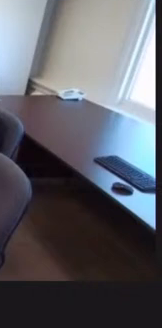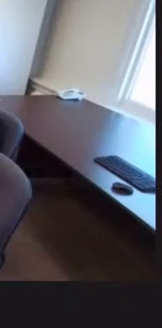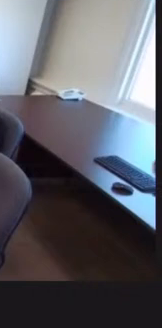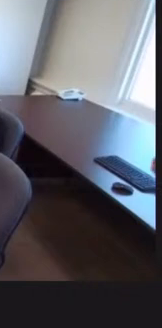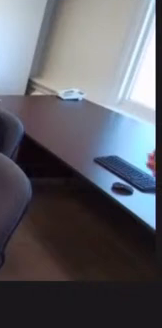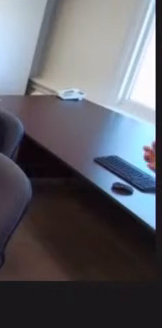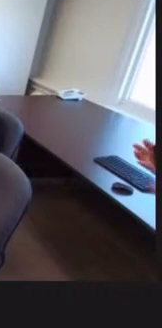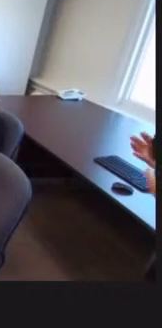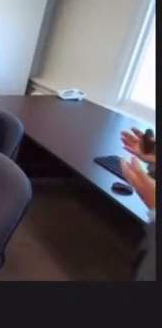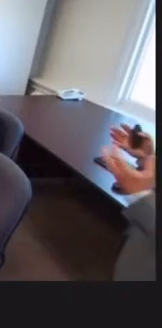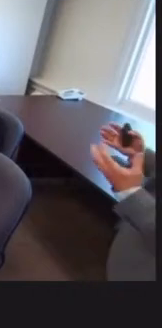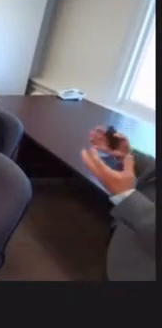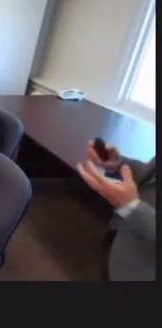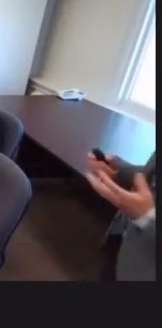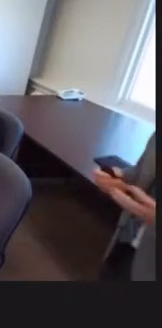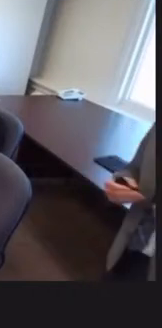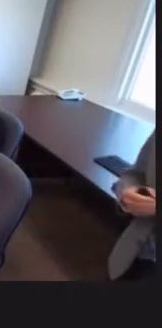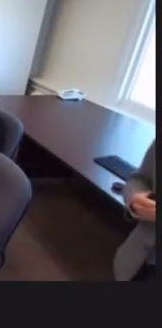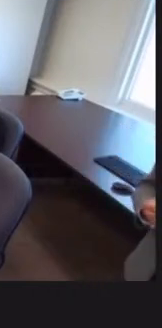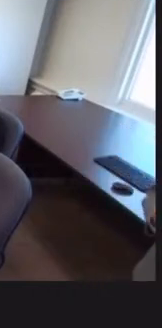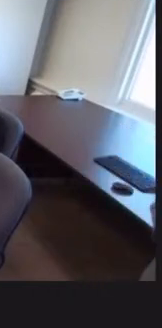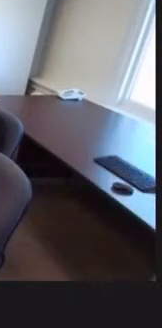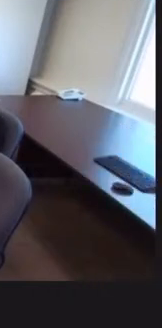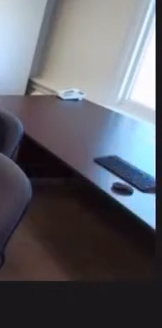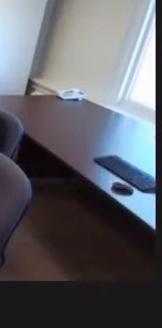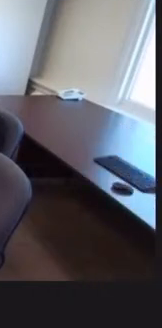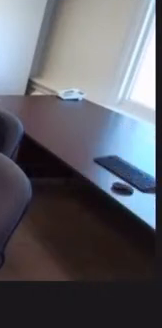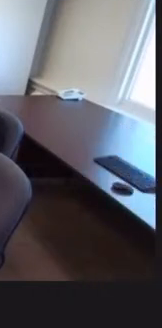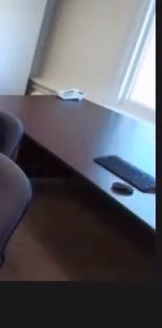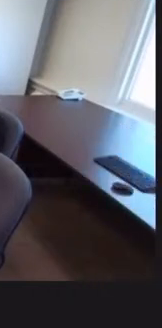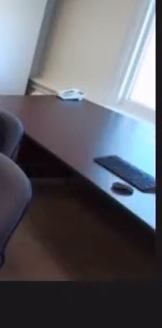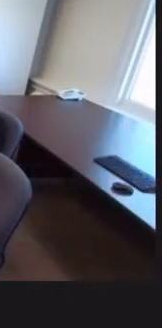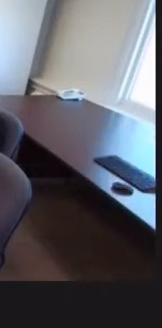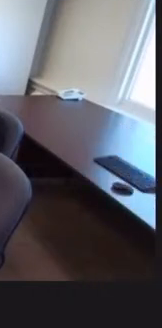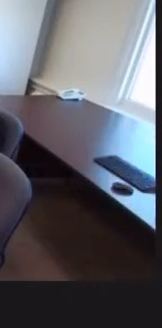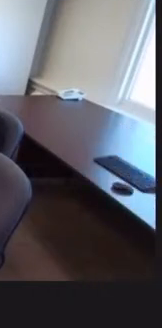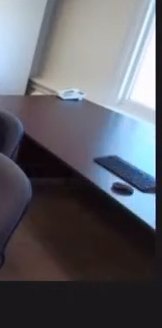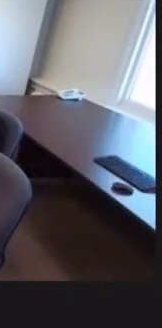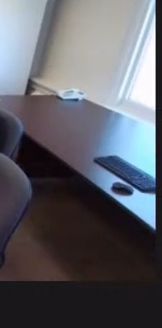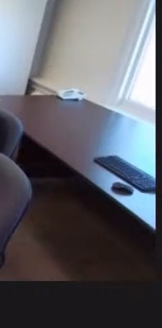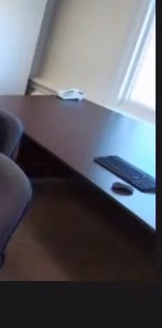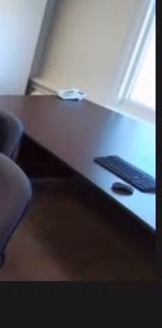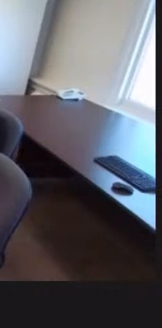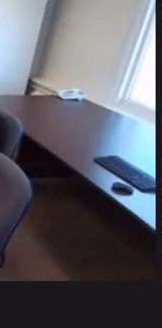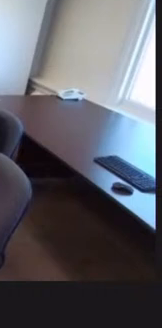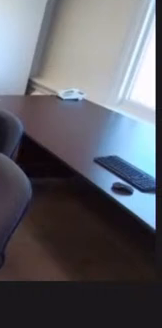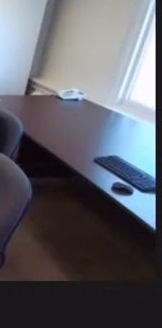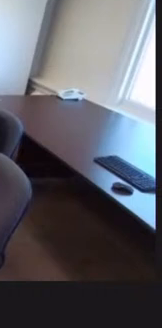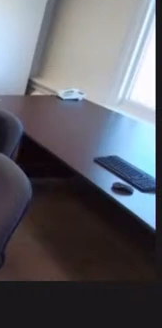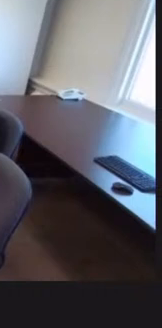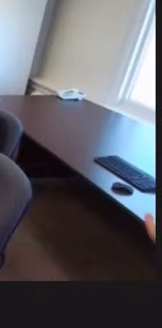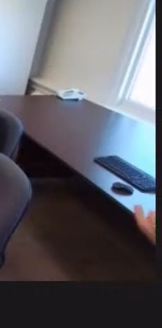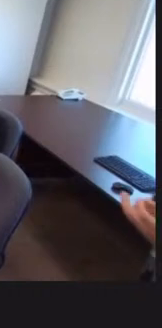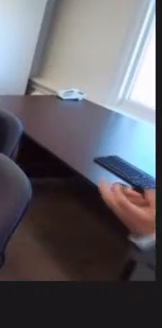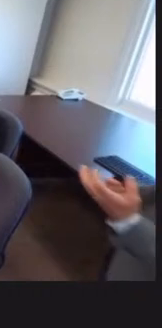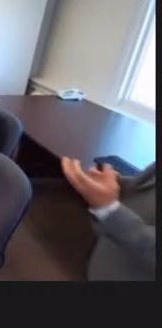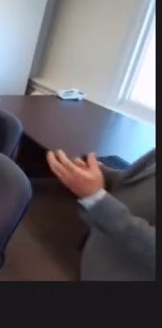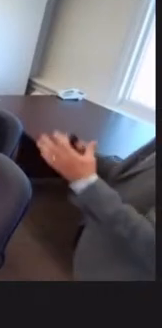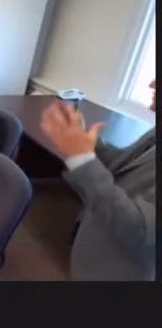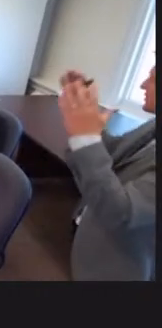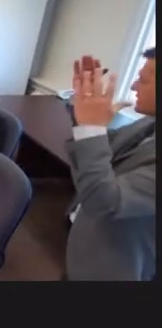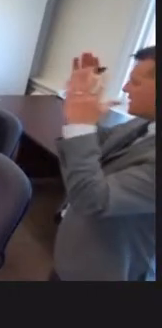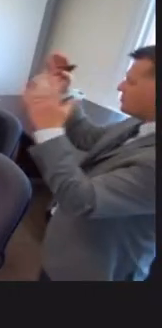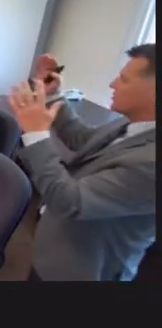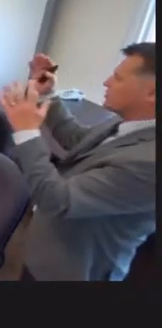this is currently Where We Are we have a subjective evaluation of evidence of improvement student performance The